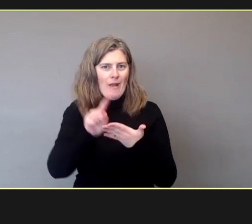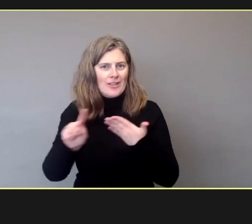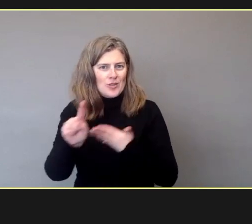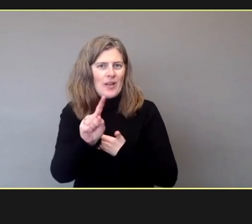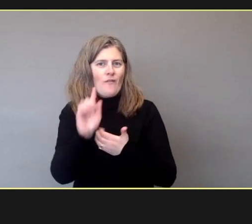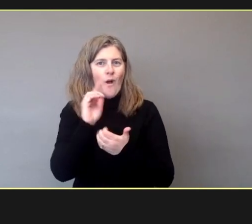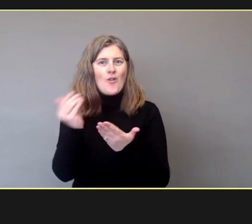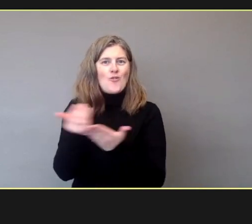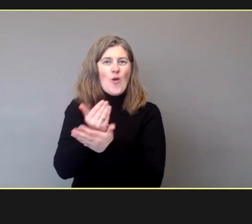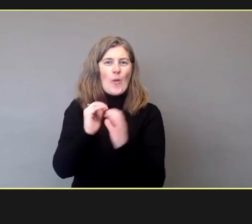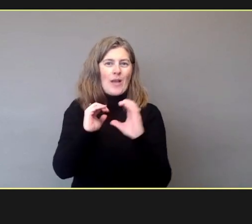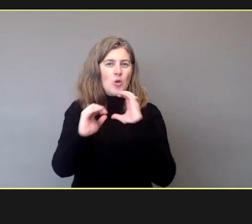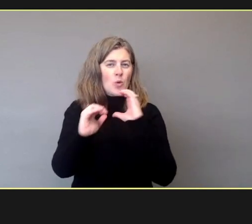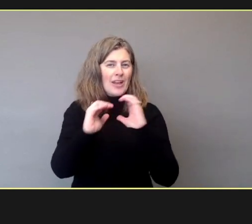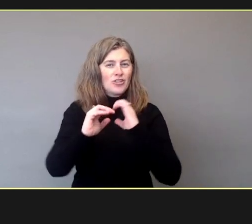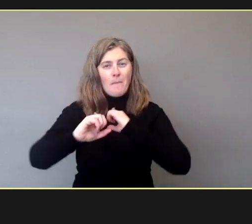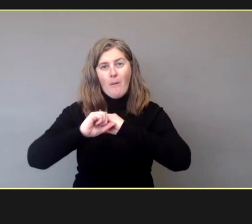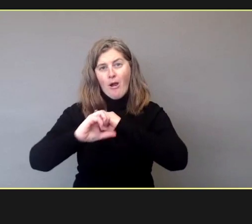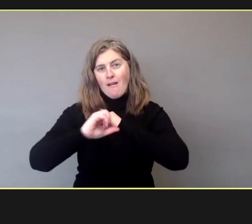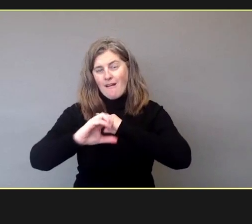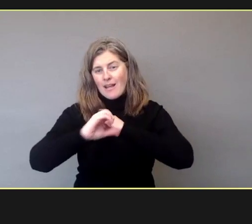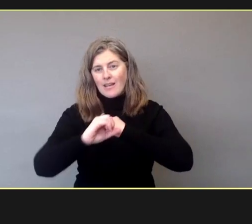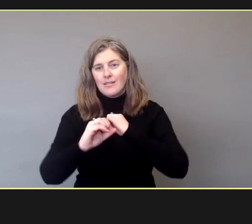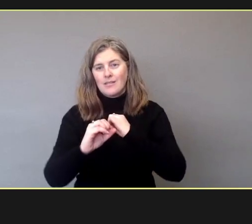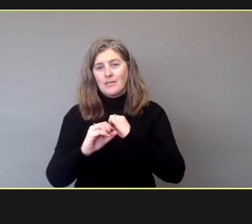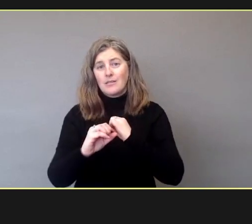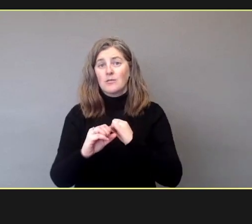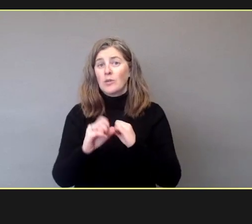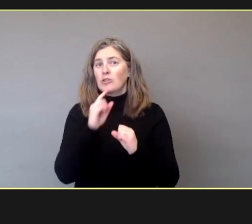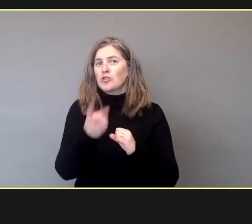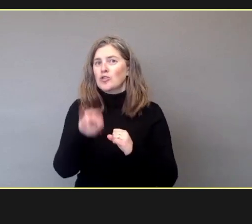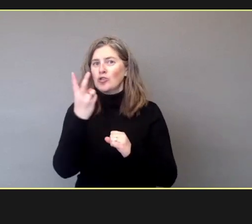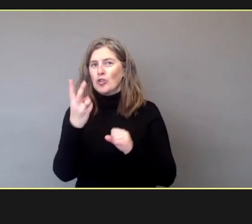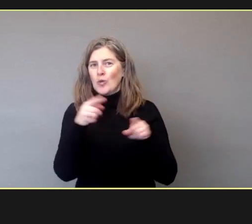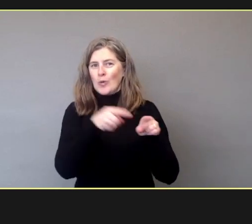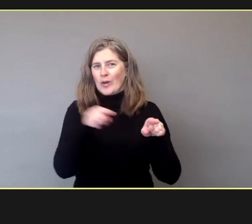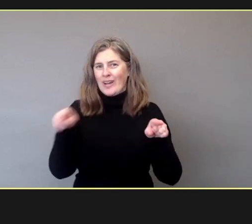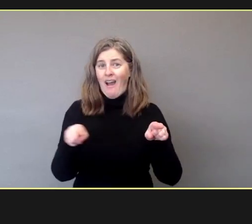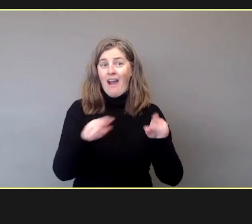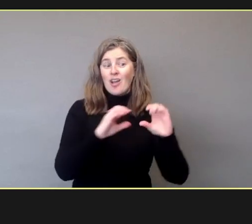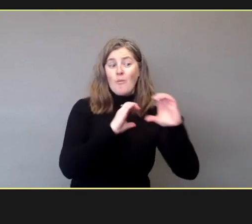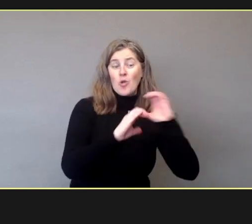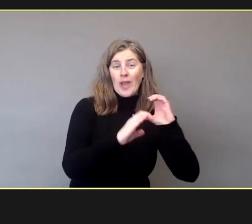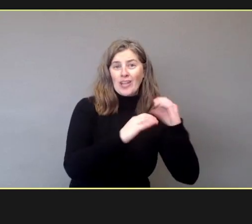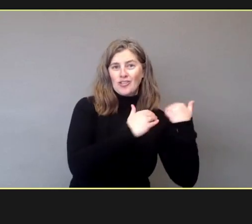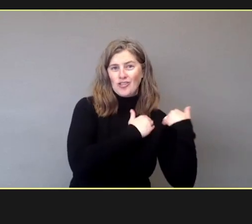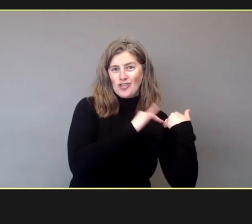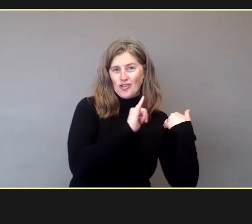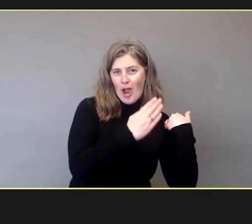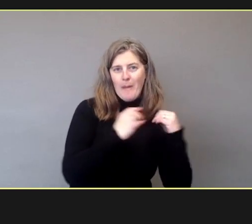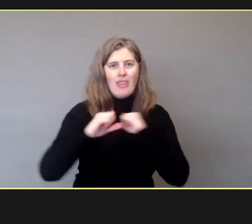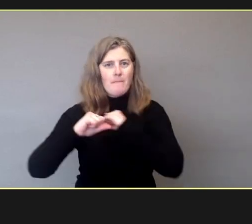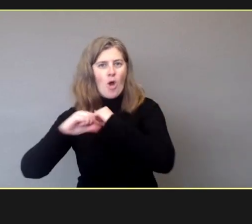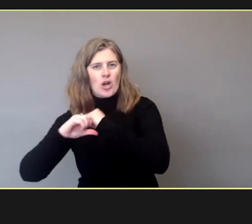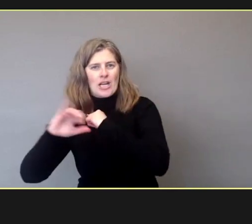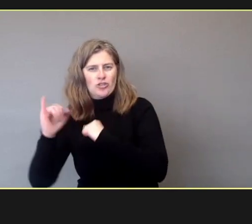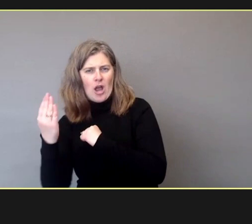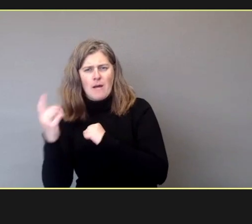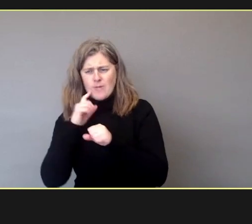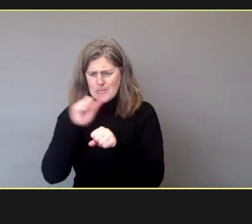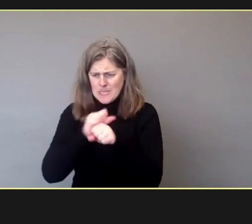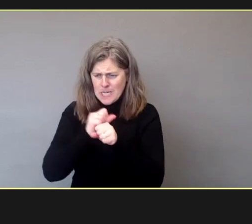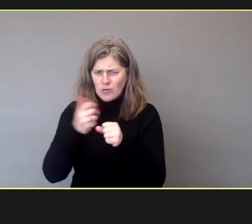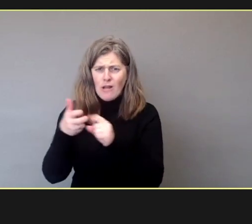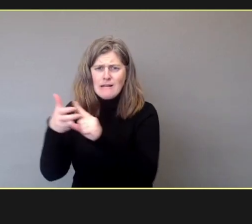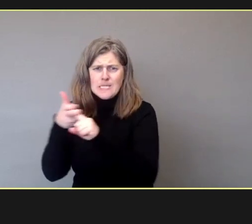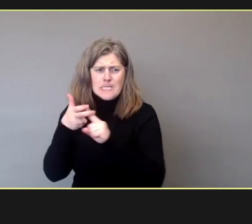new communications and marketing. It's two different jobs, a communications job and a marketing job. And I've been really hard at work at that for